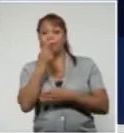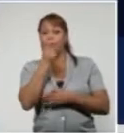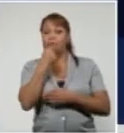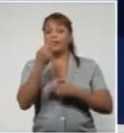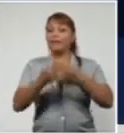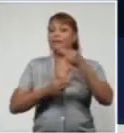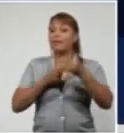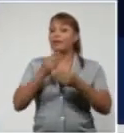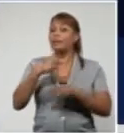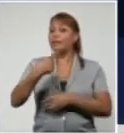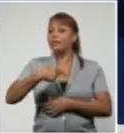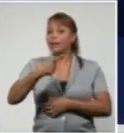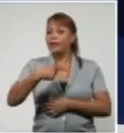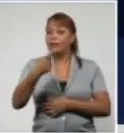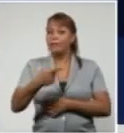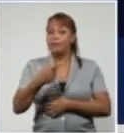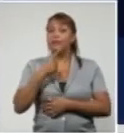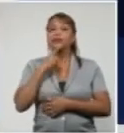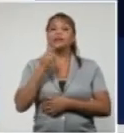14 or